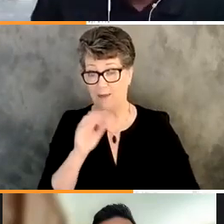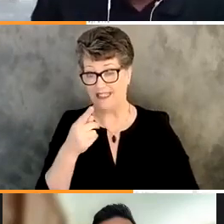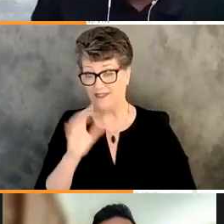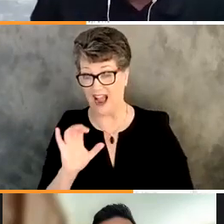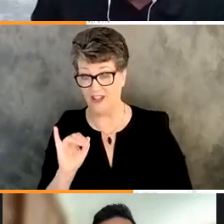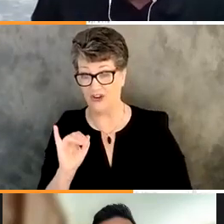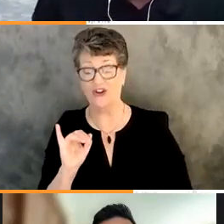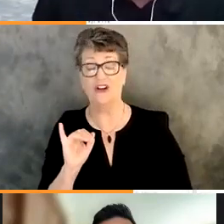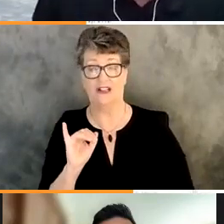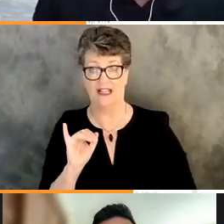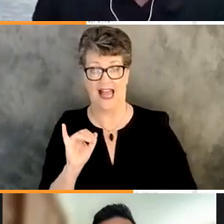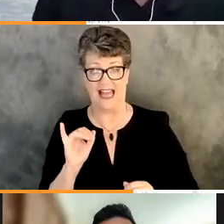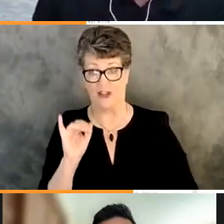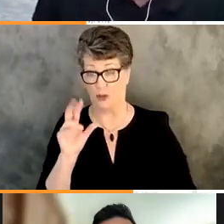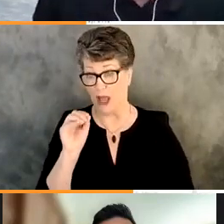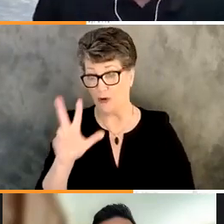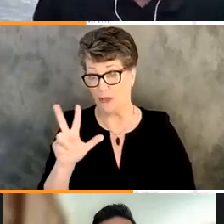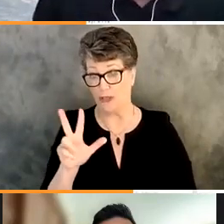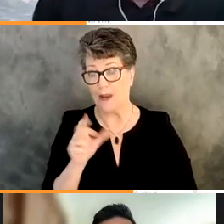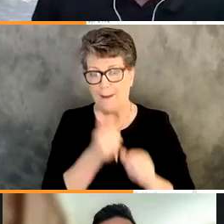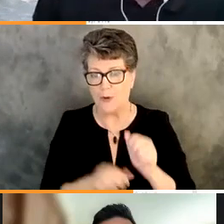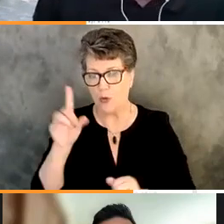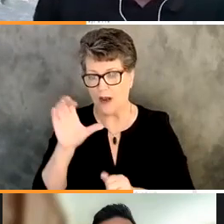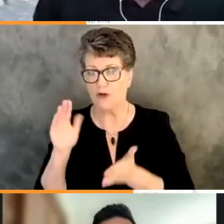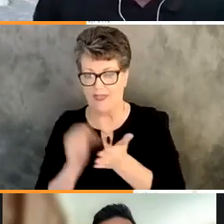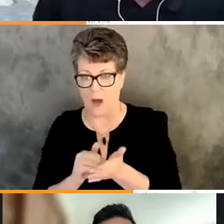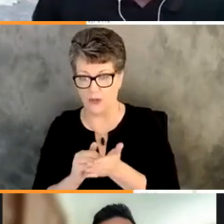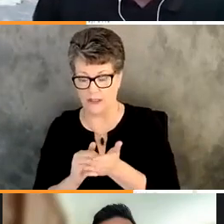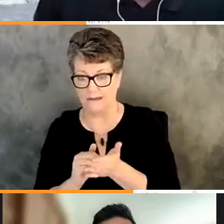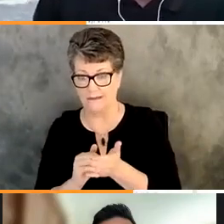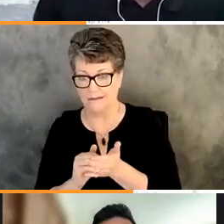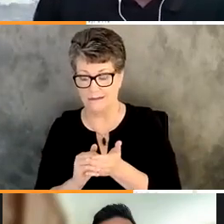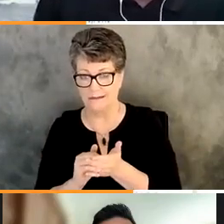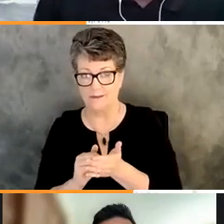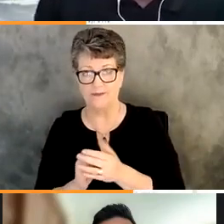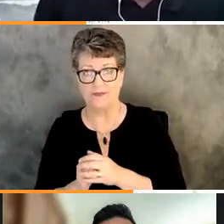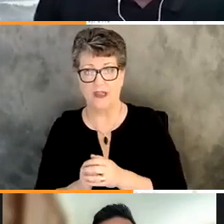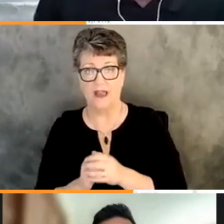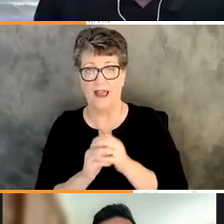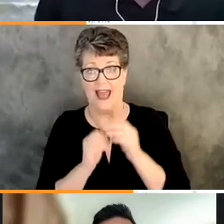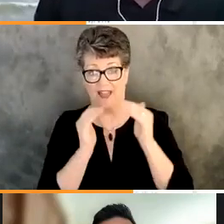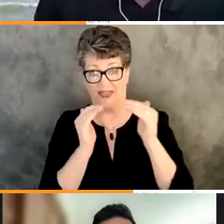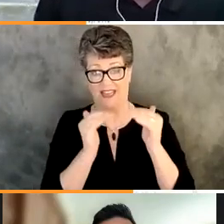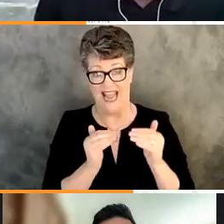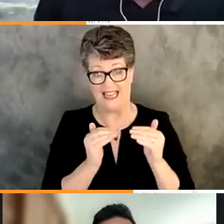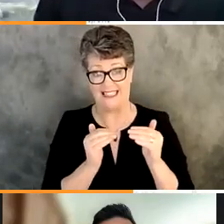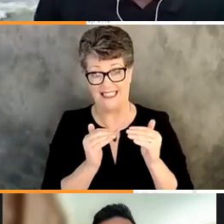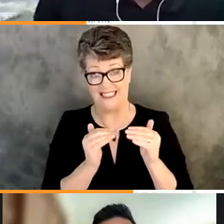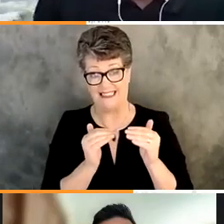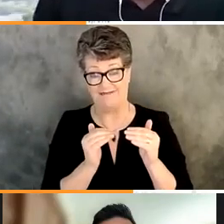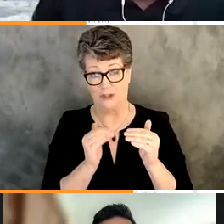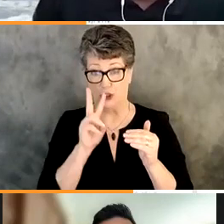is 303 per 100,000. And if you can see the next couple, two